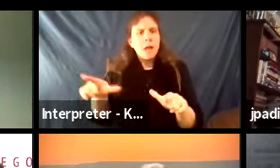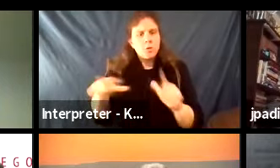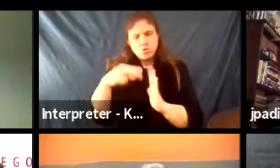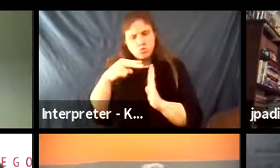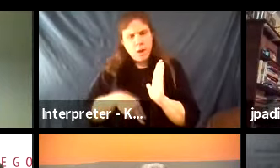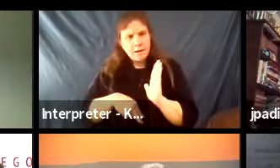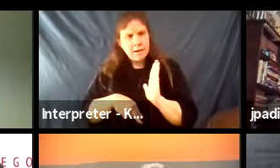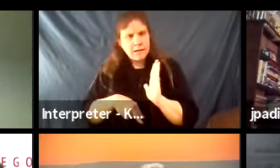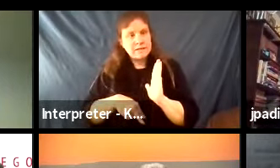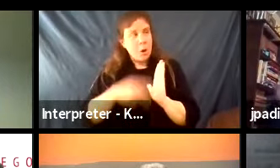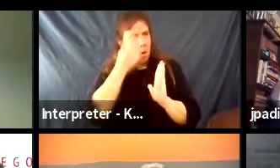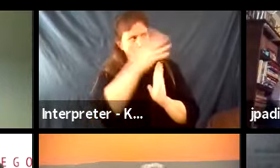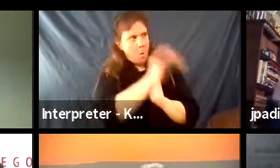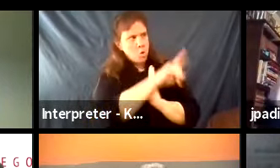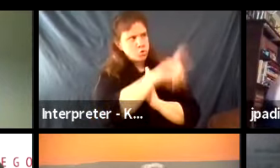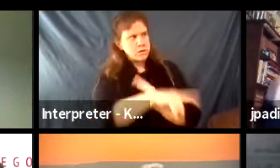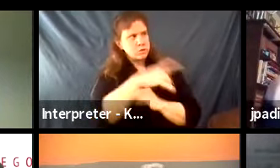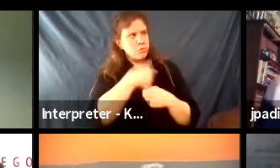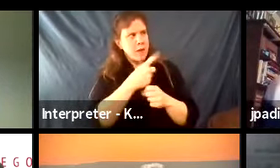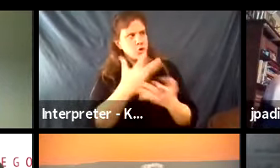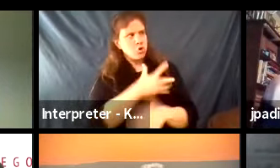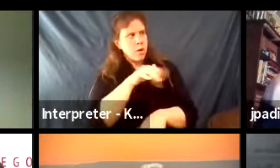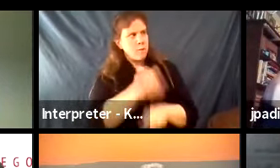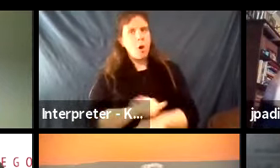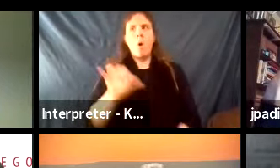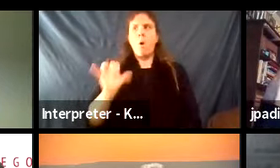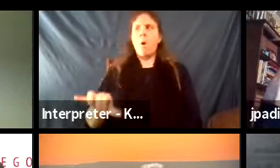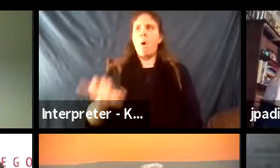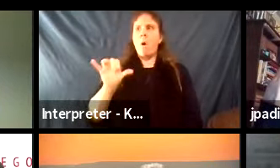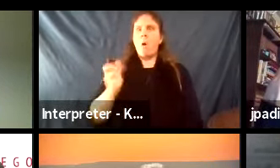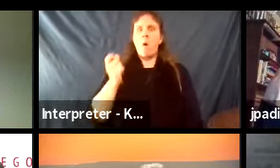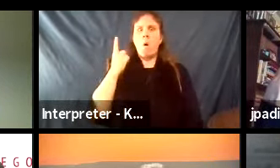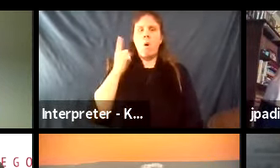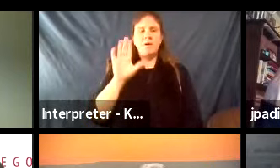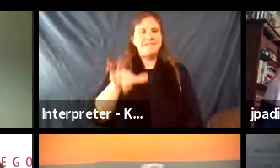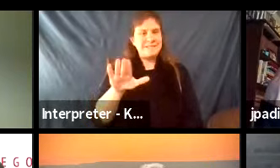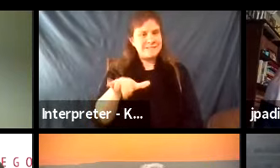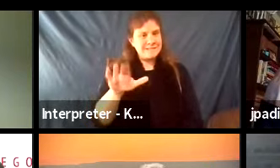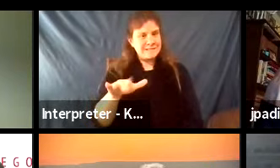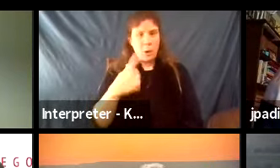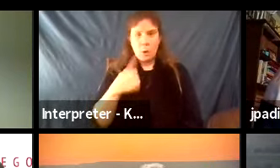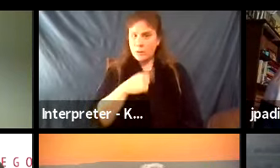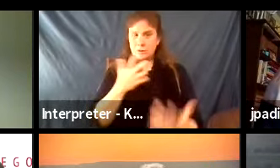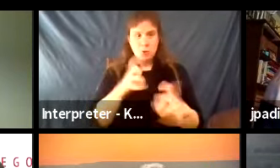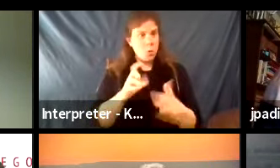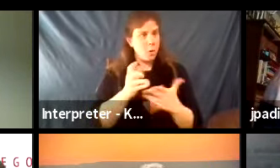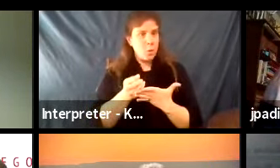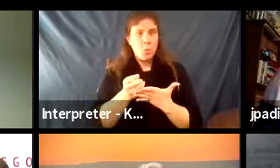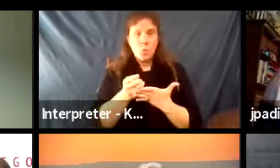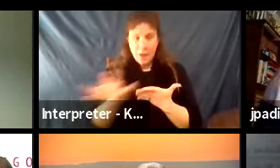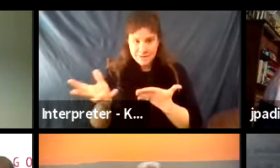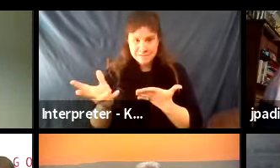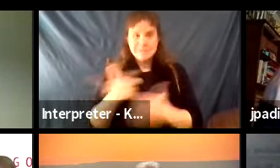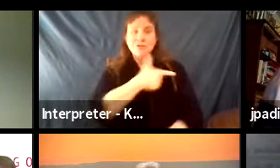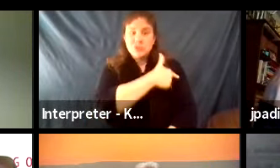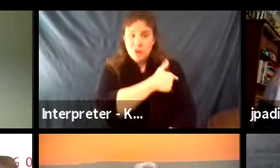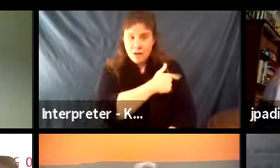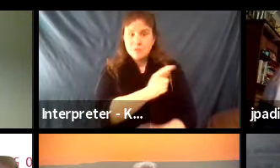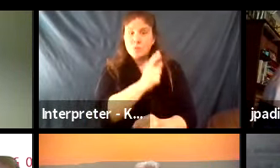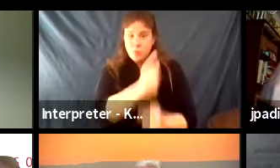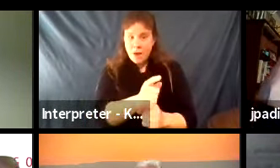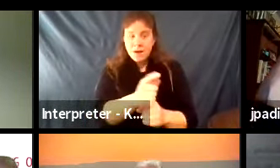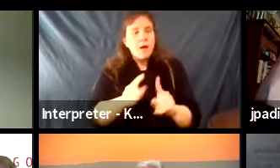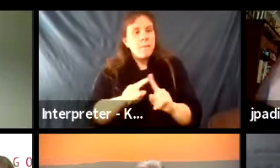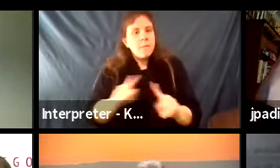have, I mean, this is all about the how. So we can't squeeze